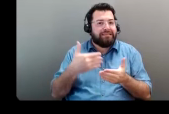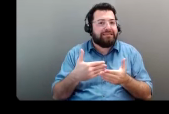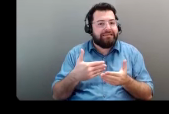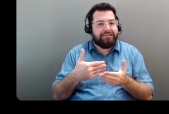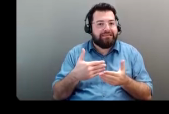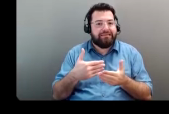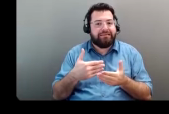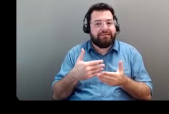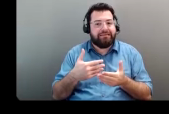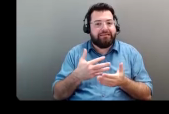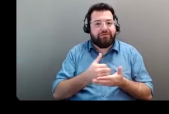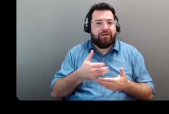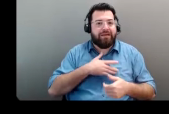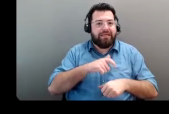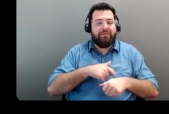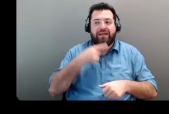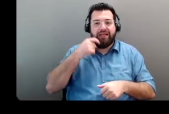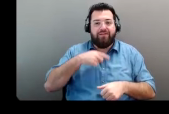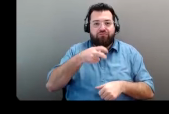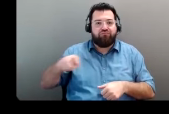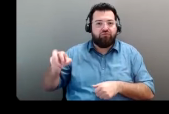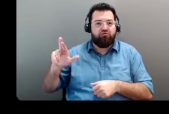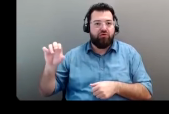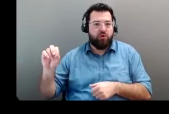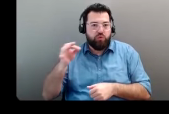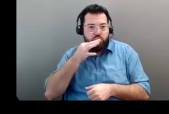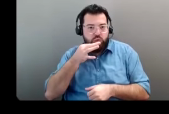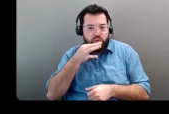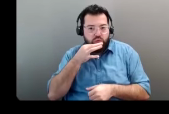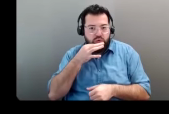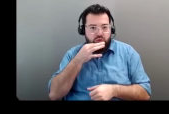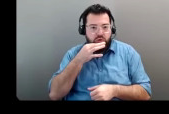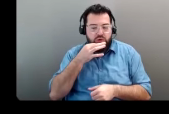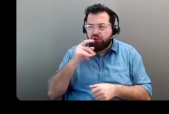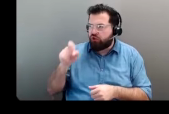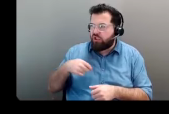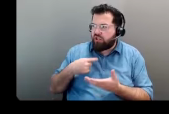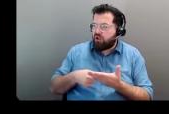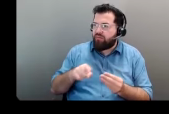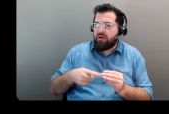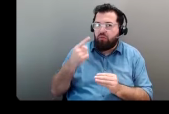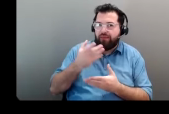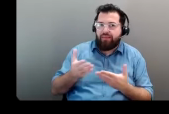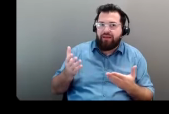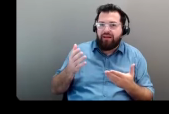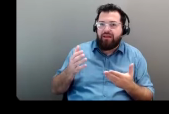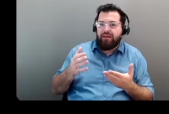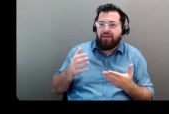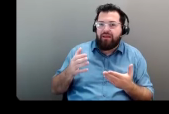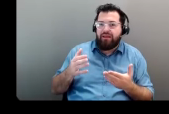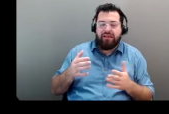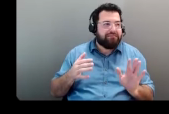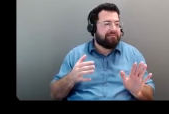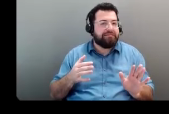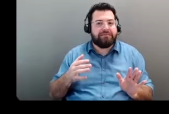know now. I might need to move it over to Rio soon. Yeah. Um, should Yeah. I talk about one thing that I on think we're running